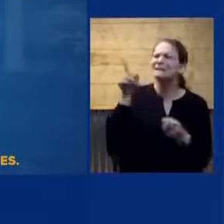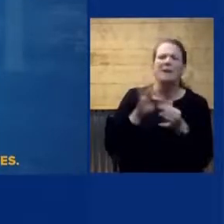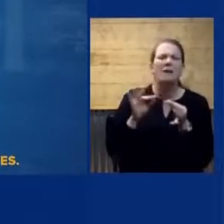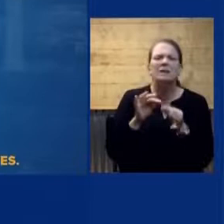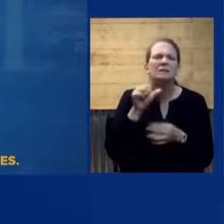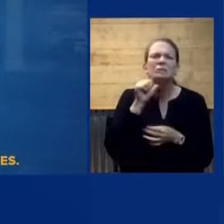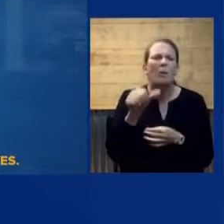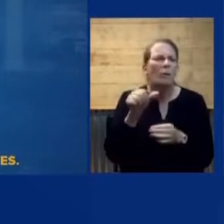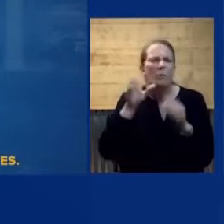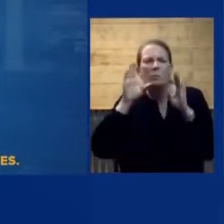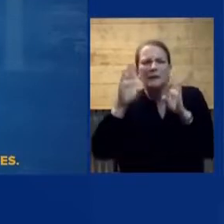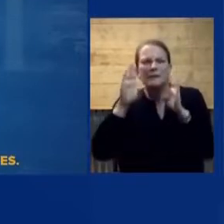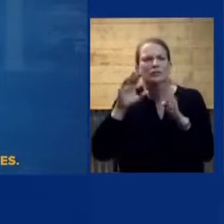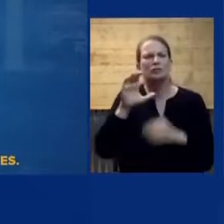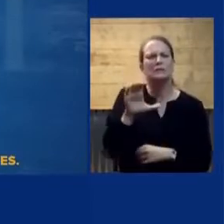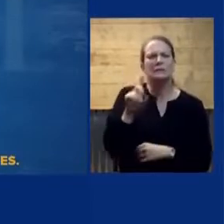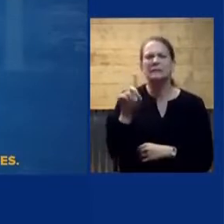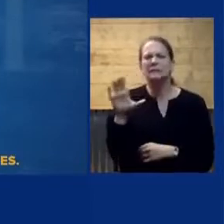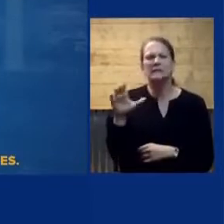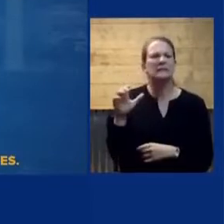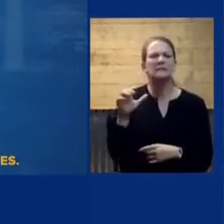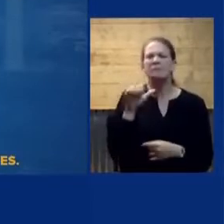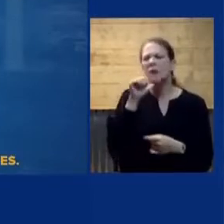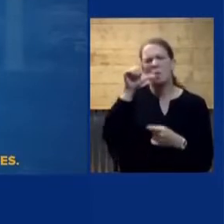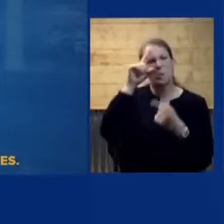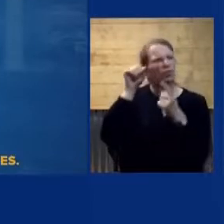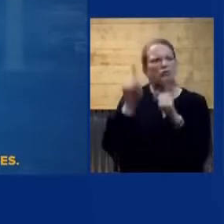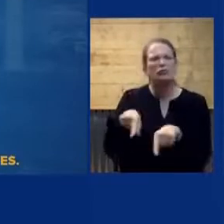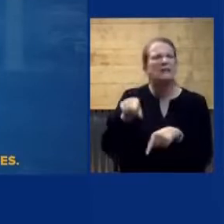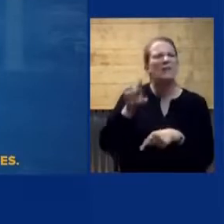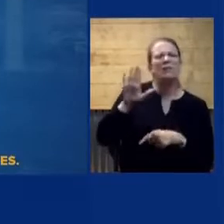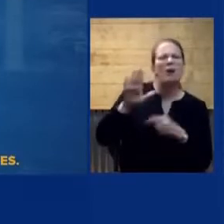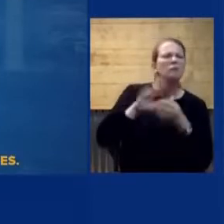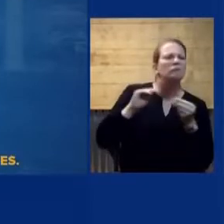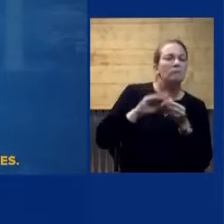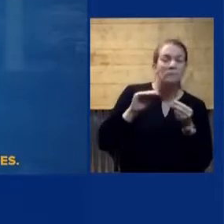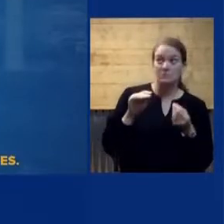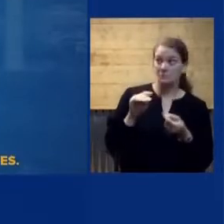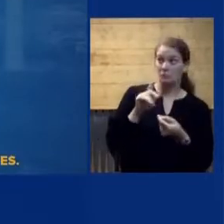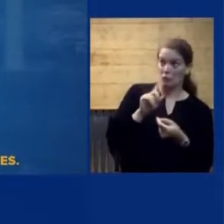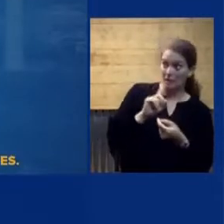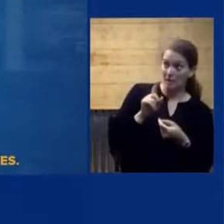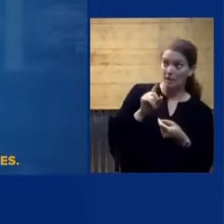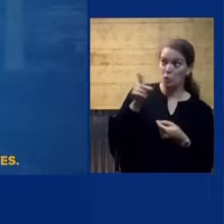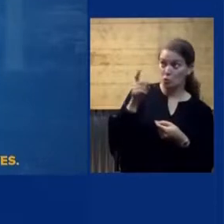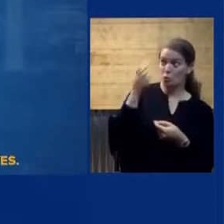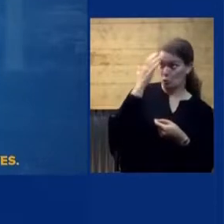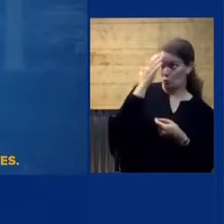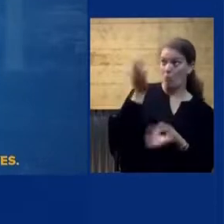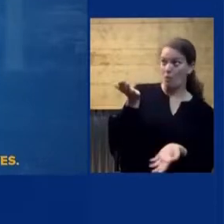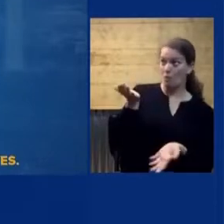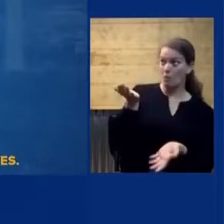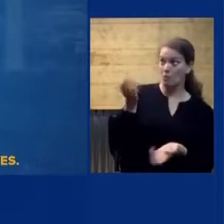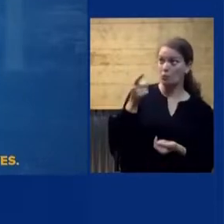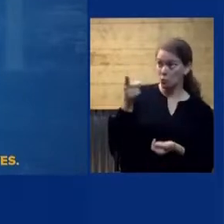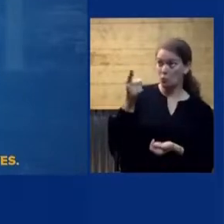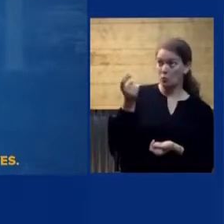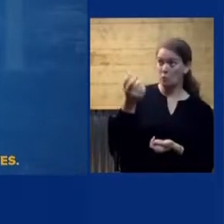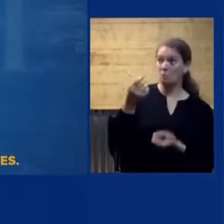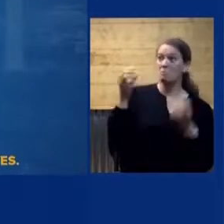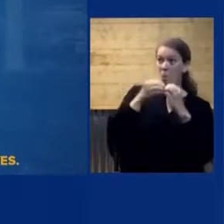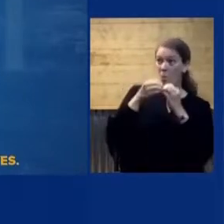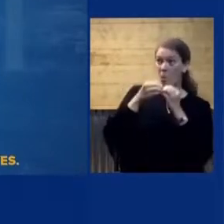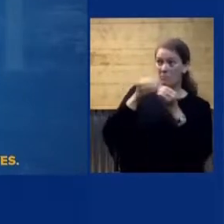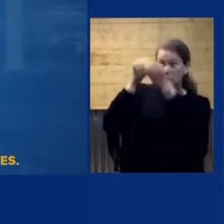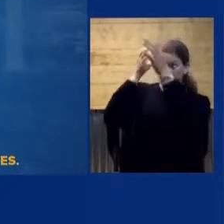I disagree with them. Oh, really? Do you know, Mr. President, better than your health experts